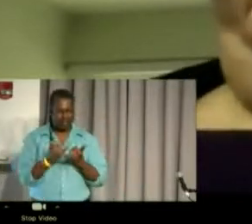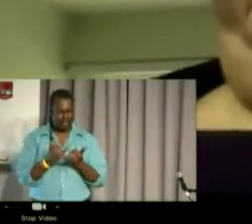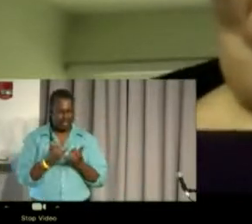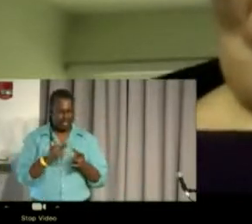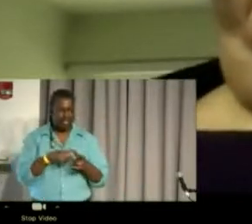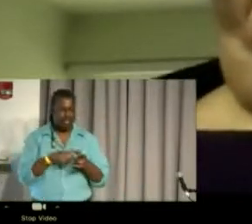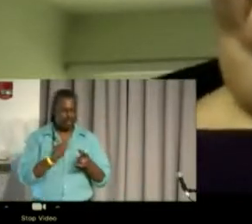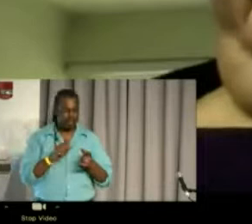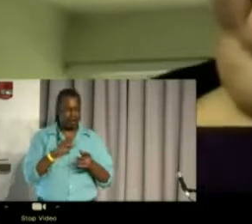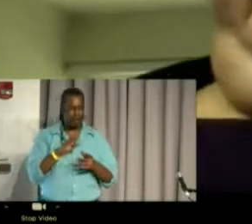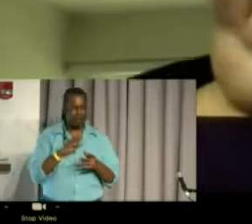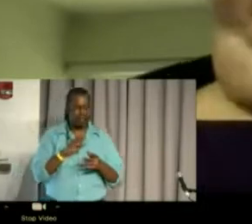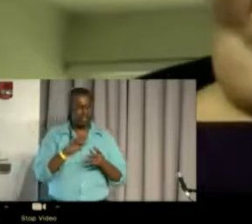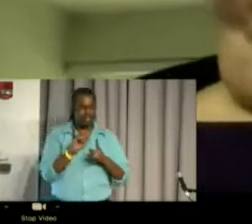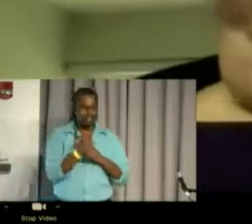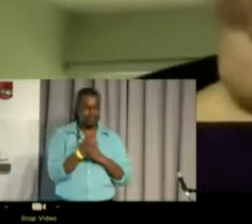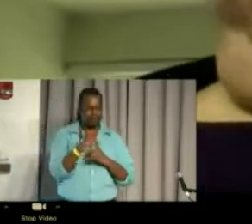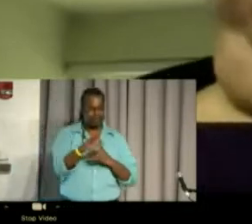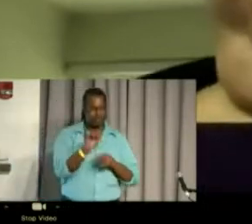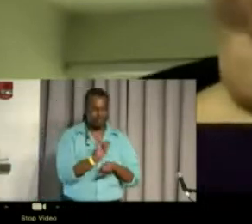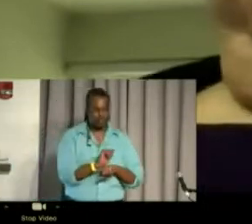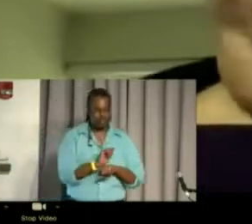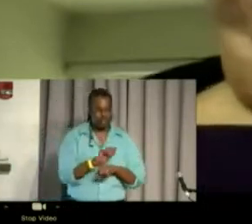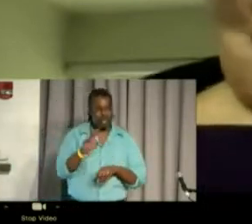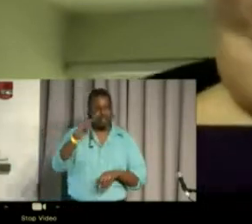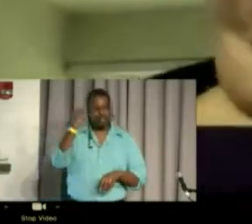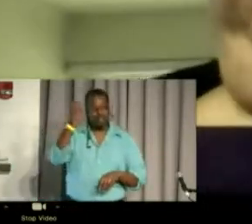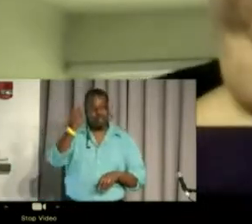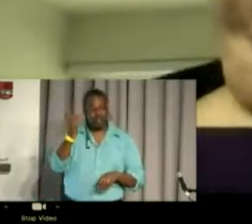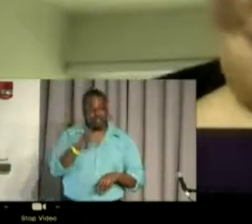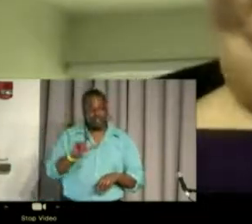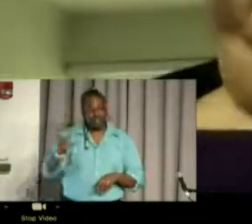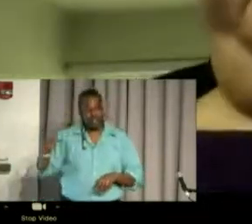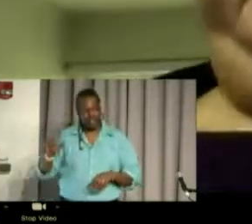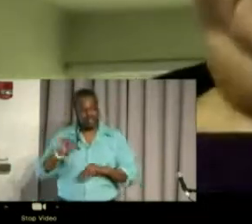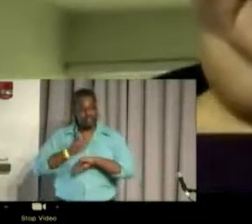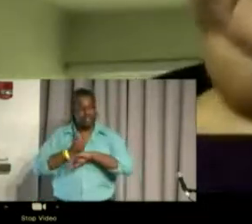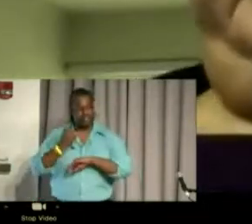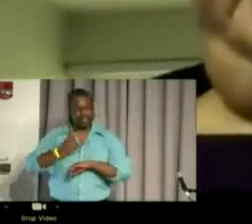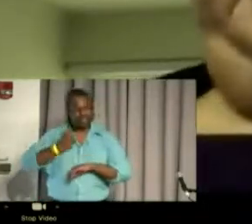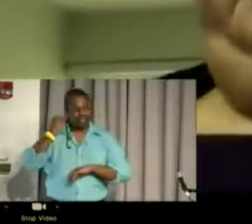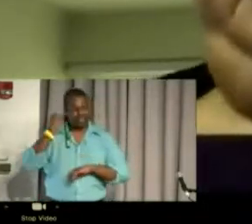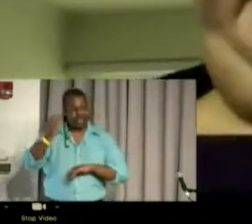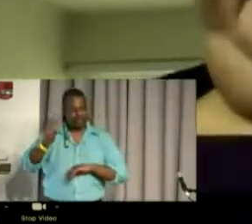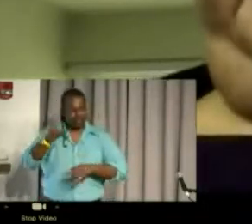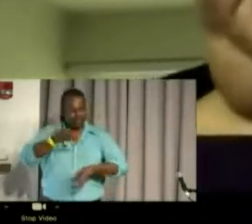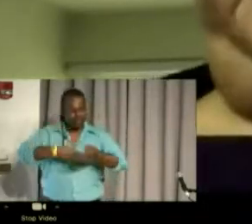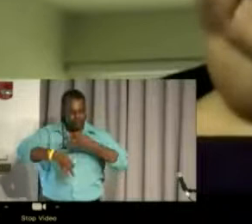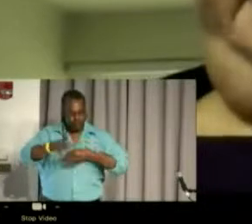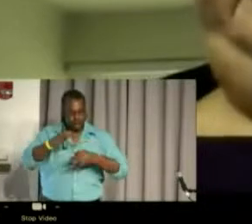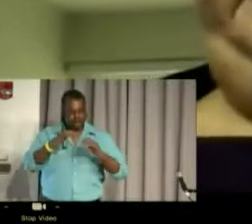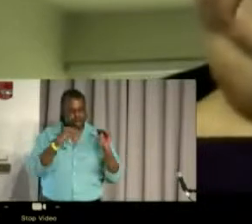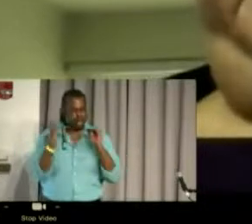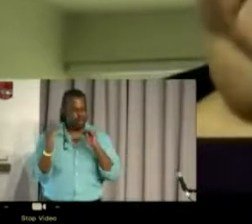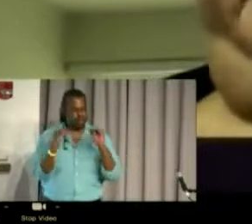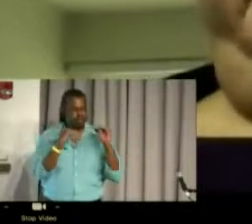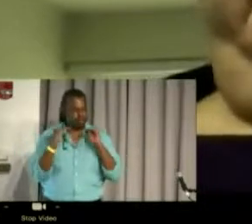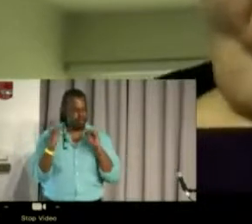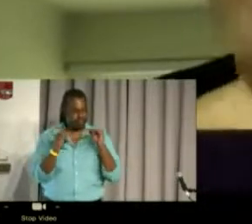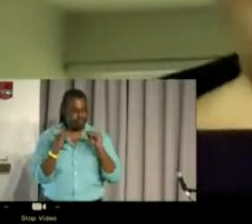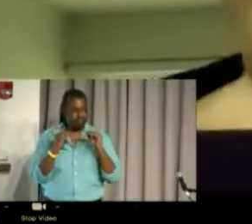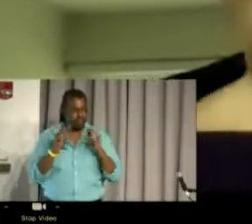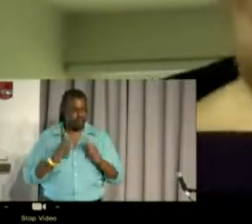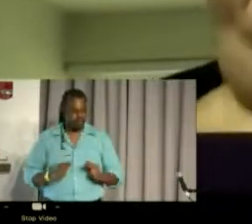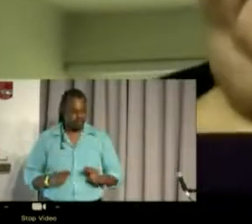of their existence. The theory of the rift was based upon the notions of reciprocity and mutuality between nature and